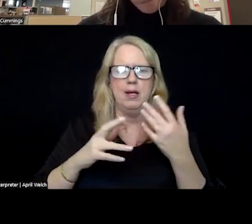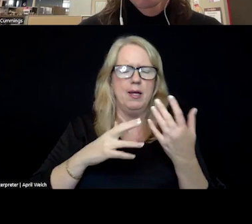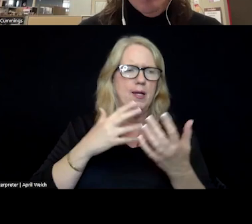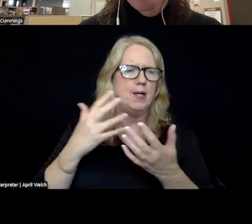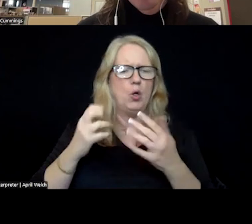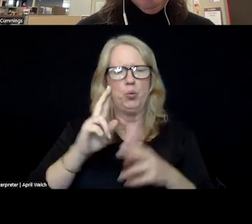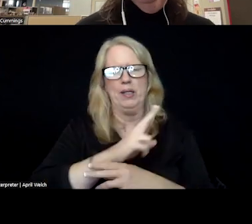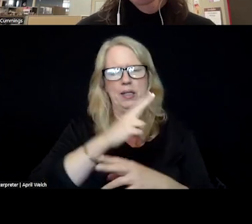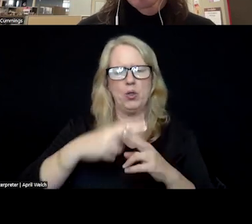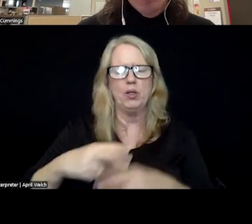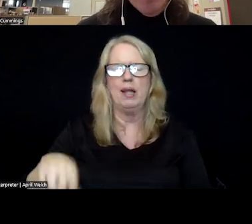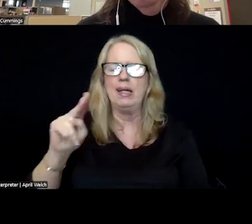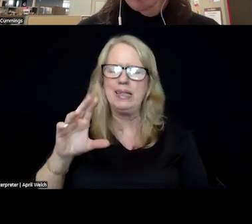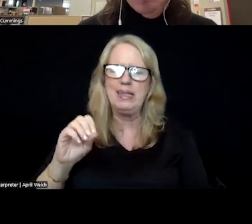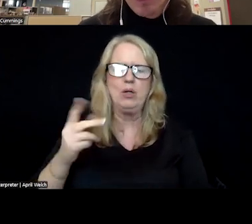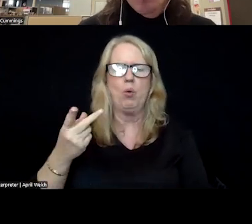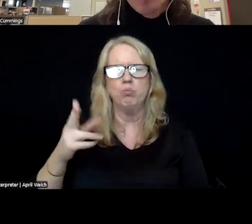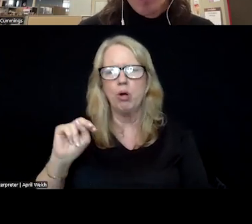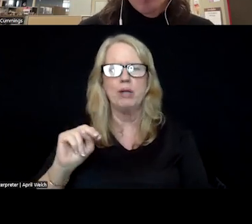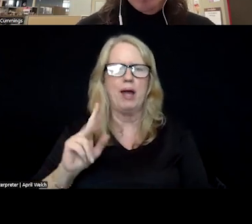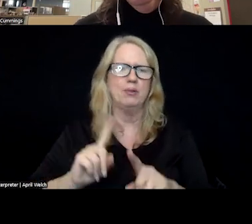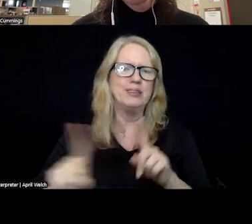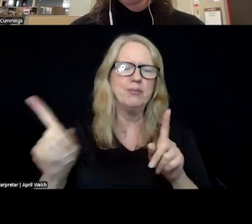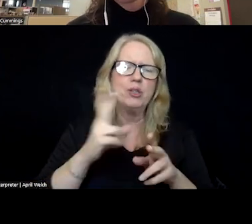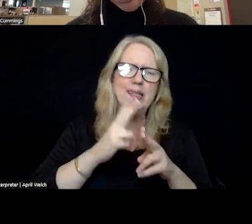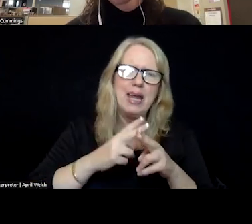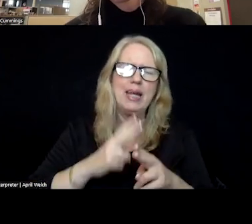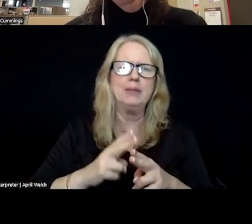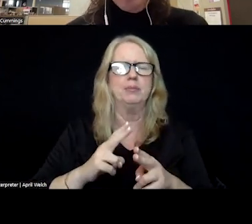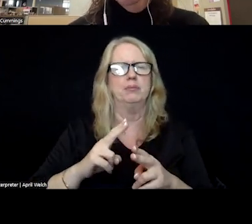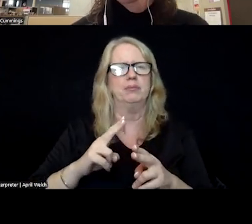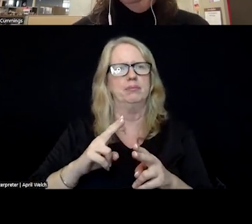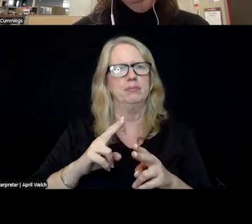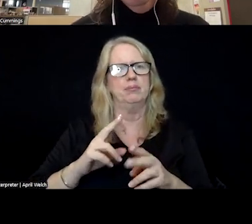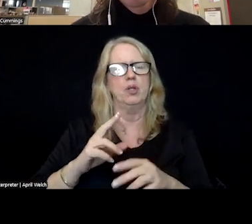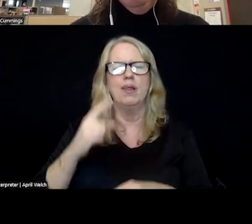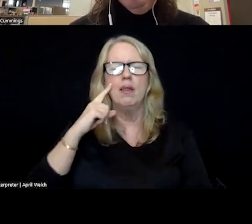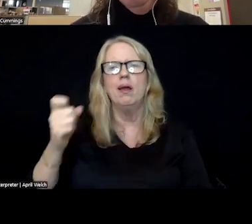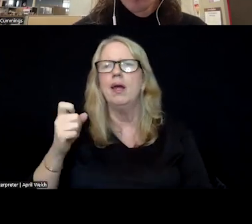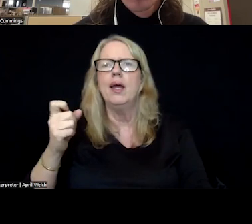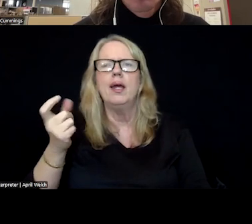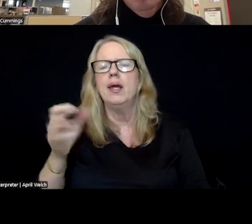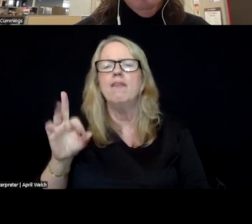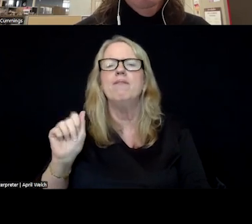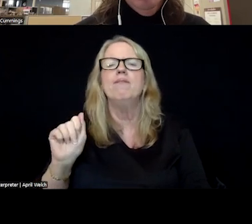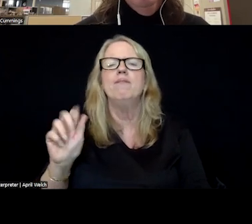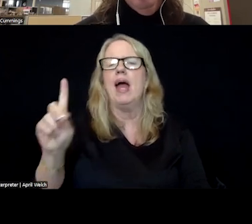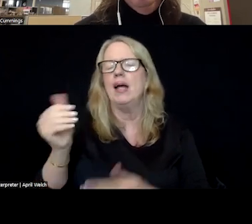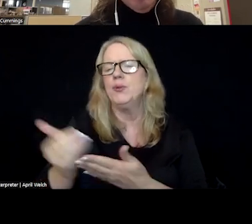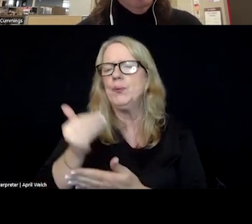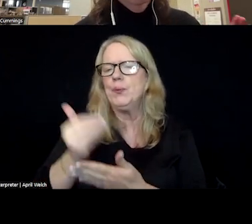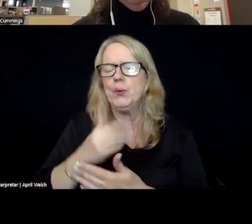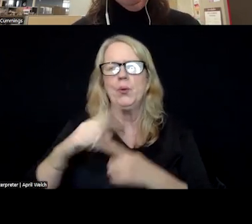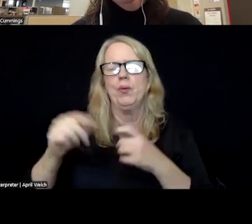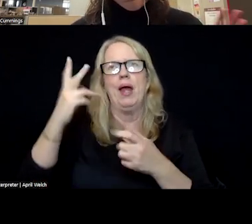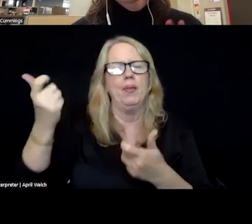the use of neopronouns or different names and things like that are a fad or something that the young folks are pulling from TikTok, and